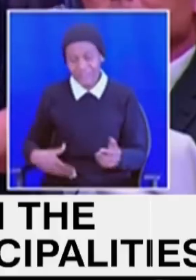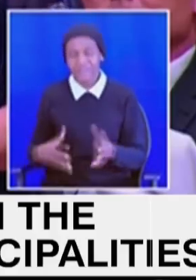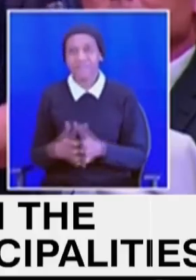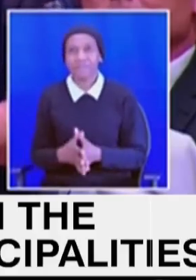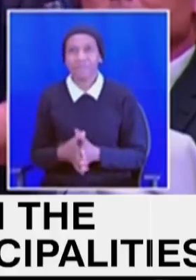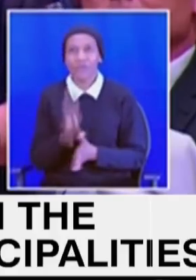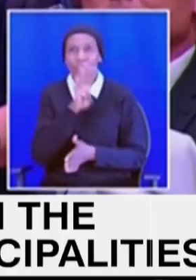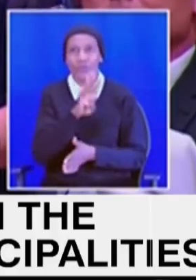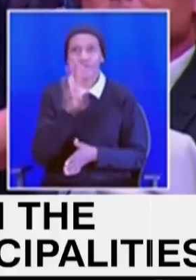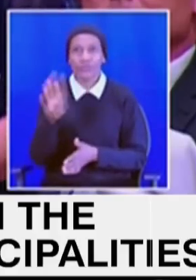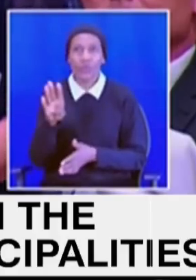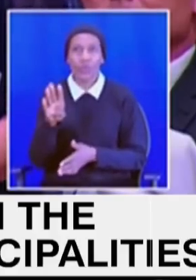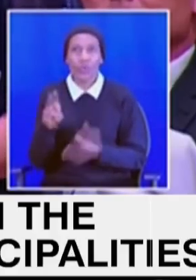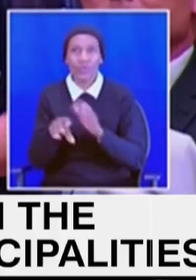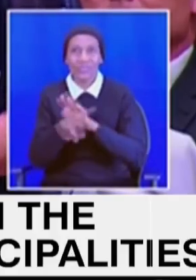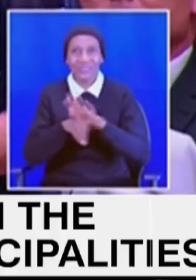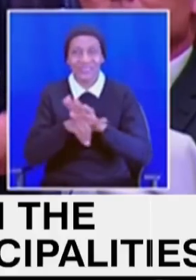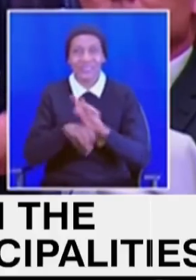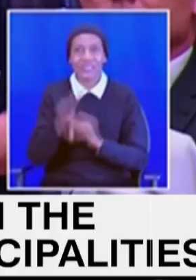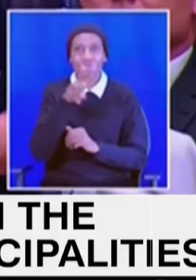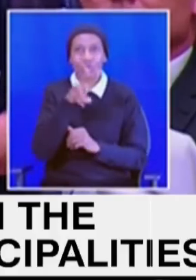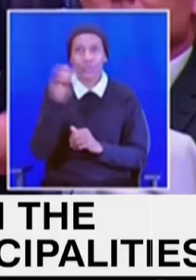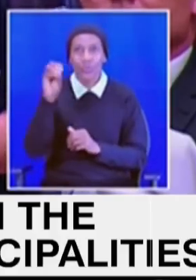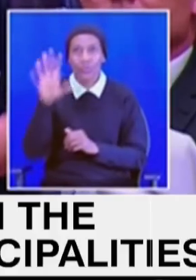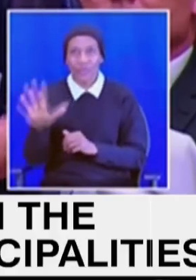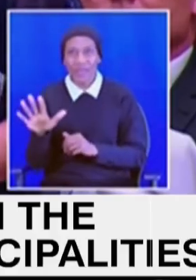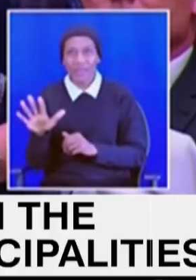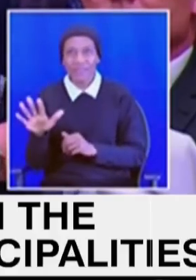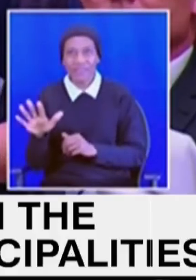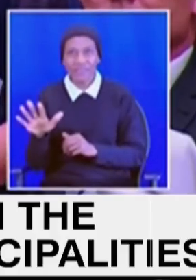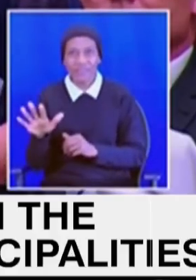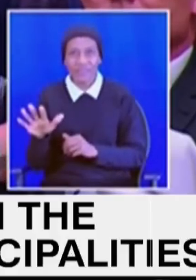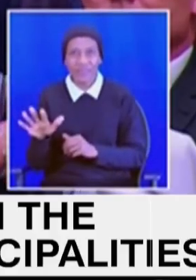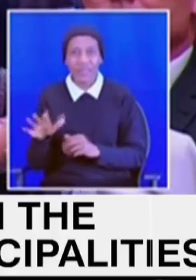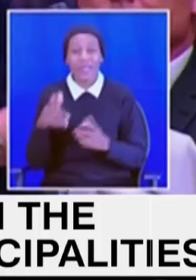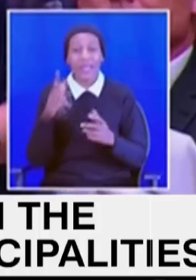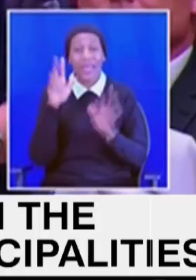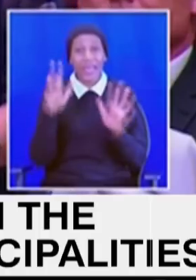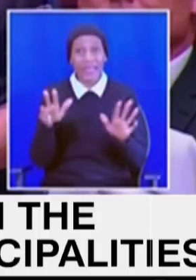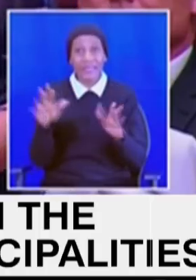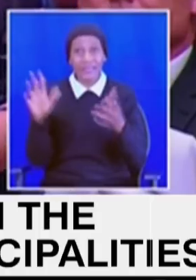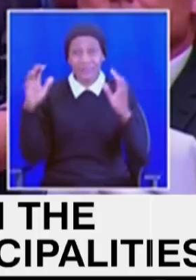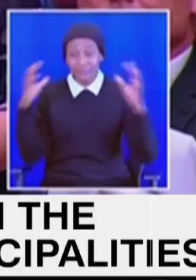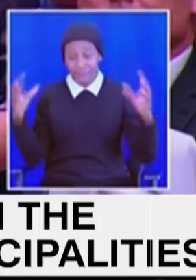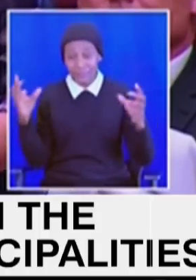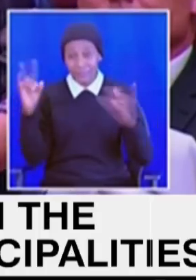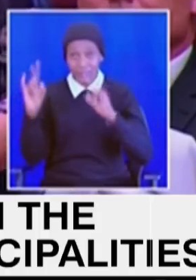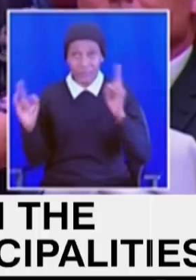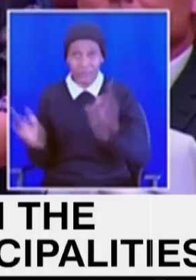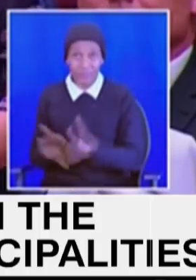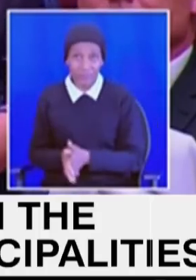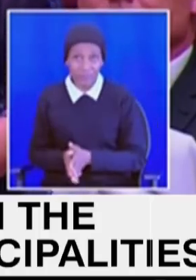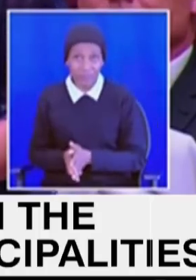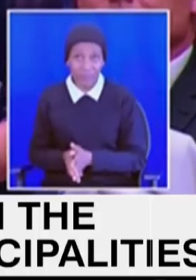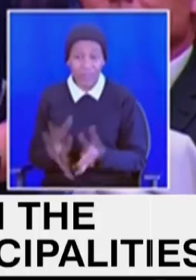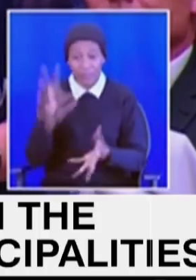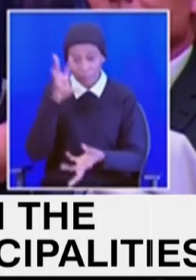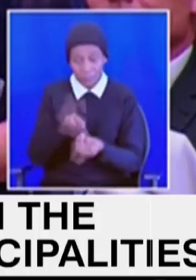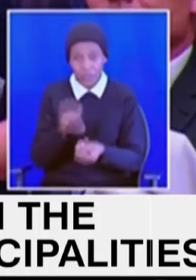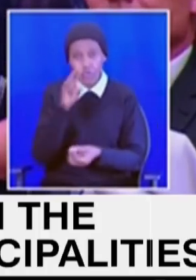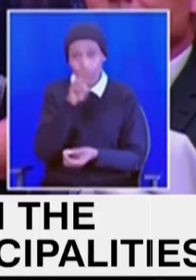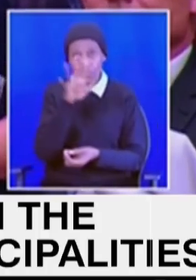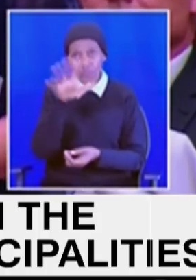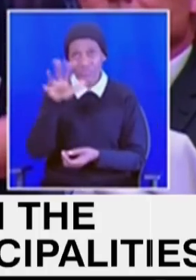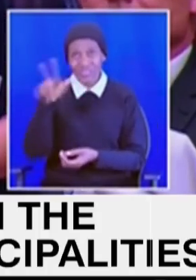44 districts, 205 local municipalities and 8 metros, because it is 257,